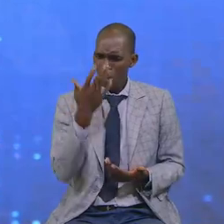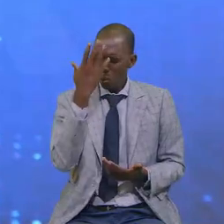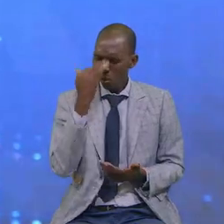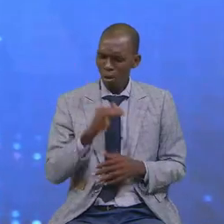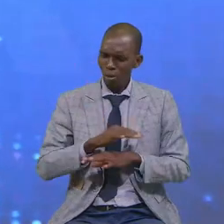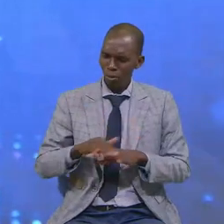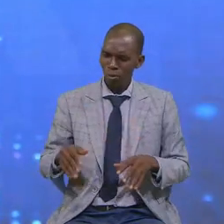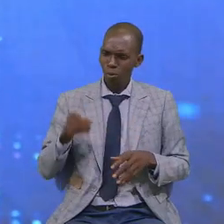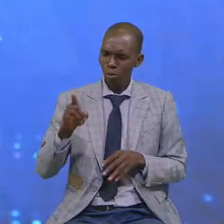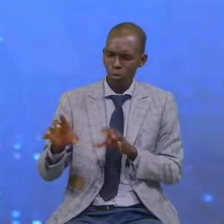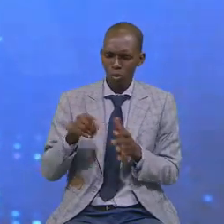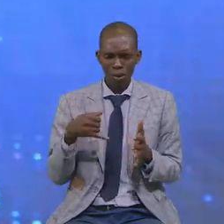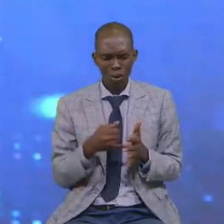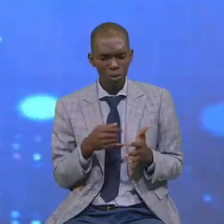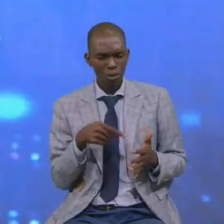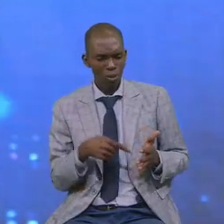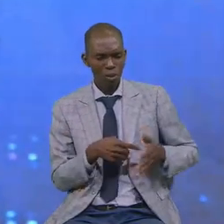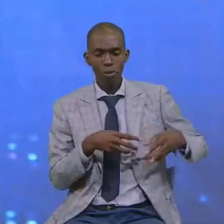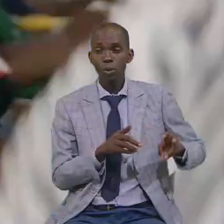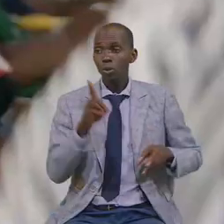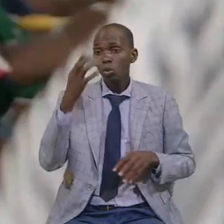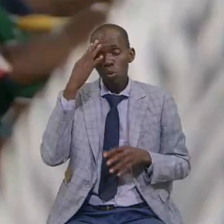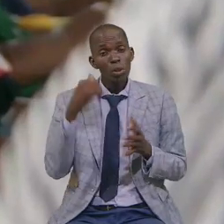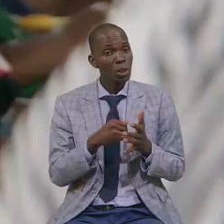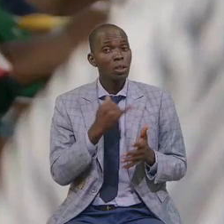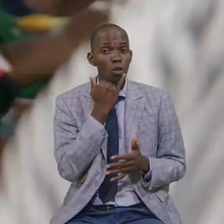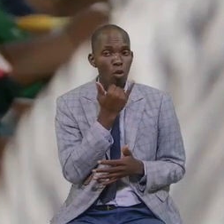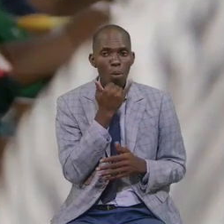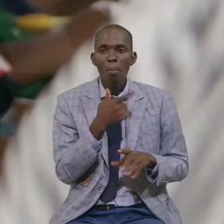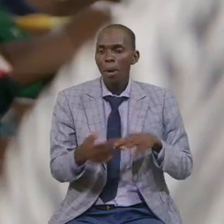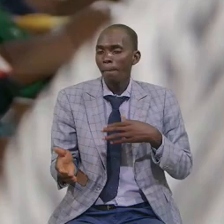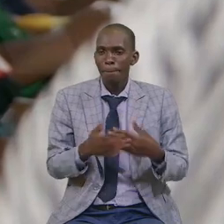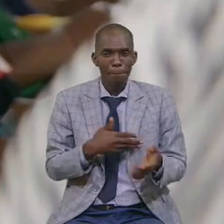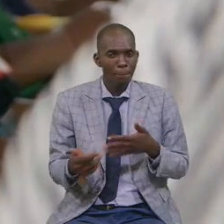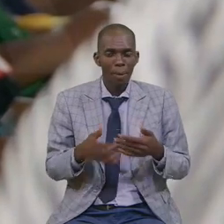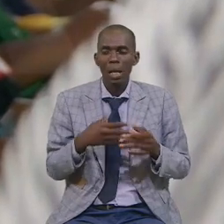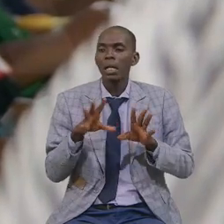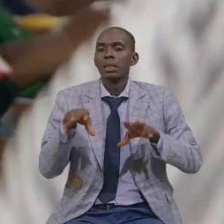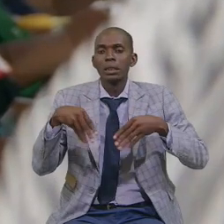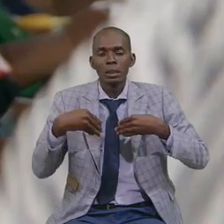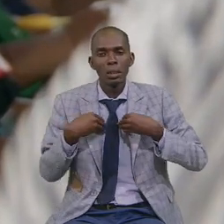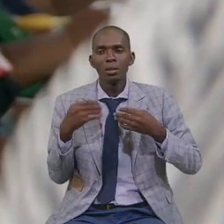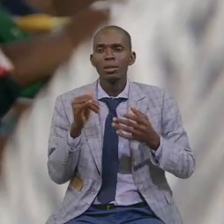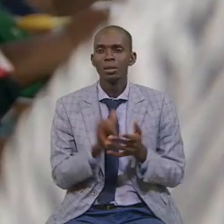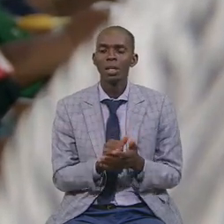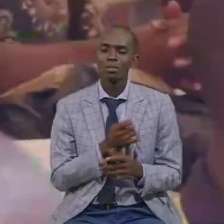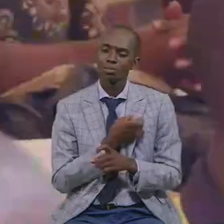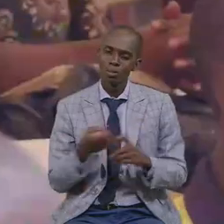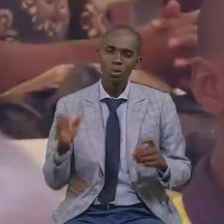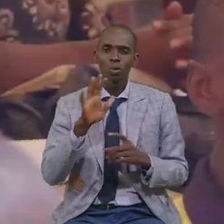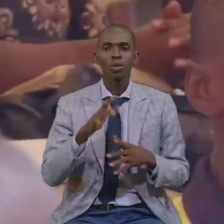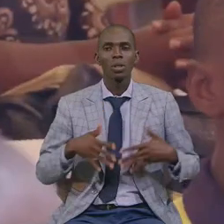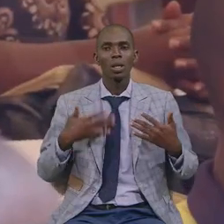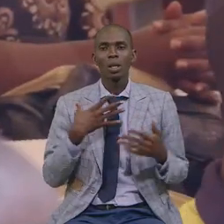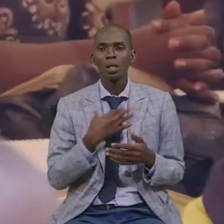way? You know it is wrong. And yet, you compromise. That ruins lives, and you cannot